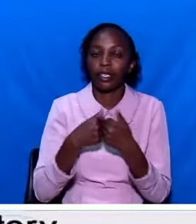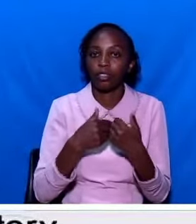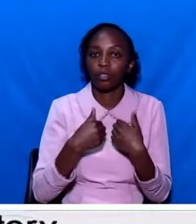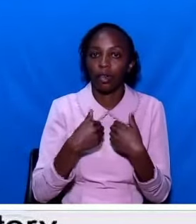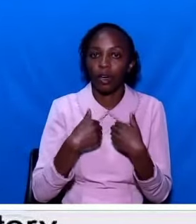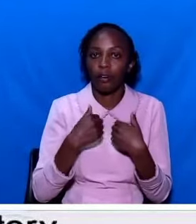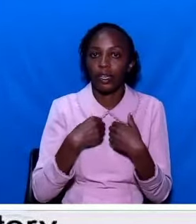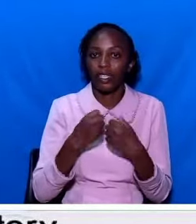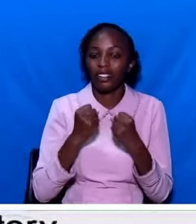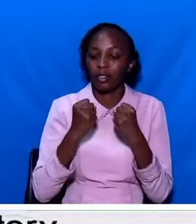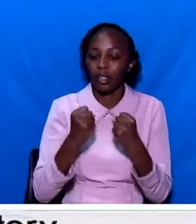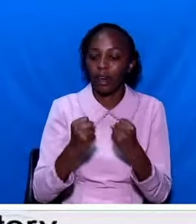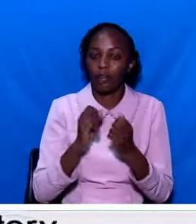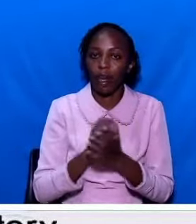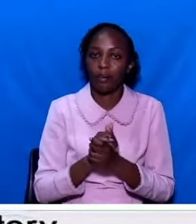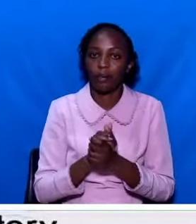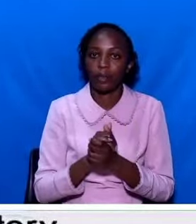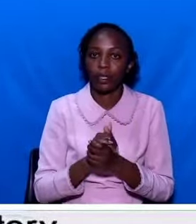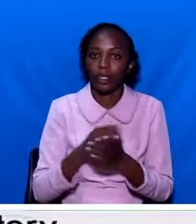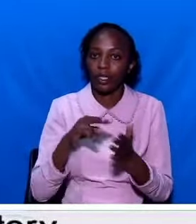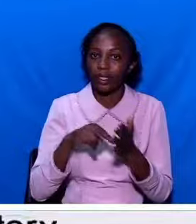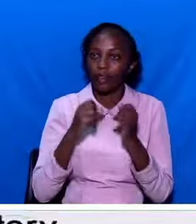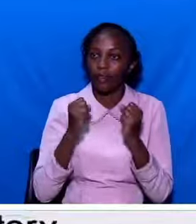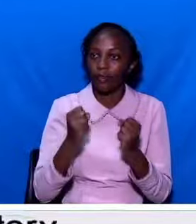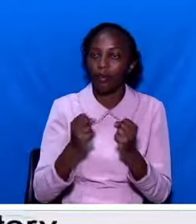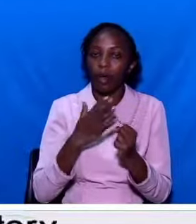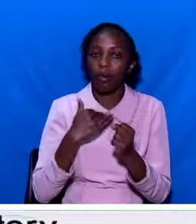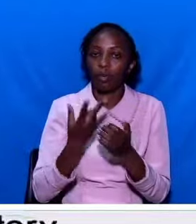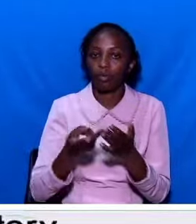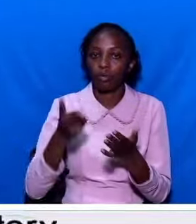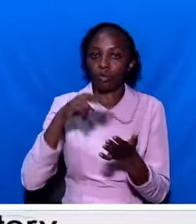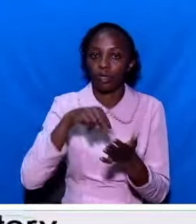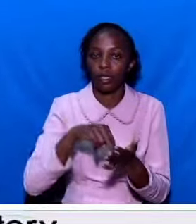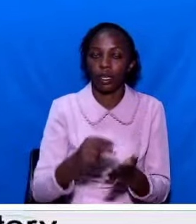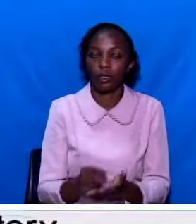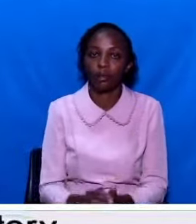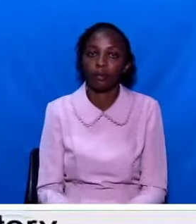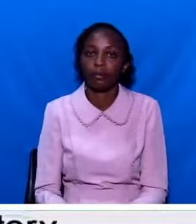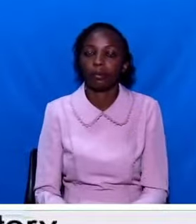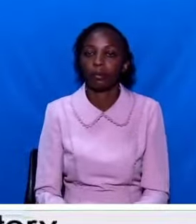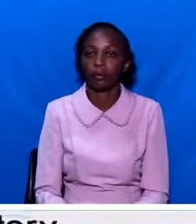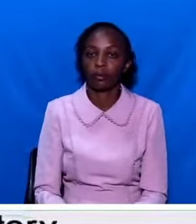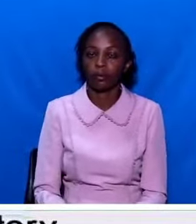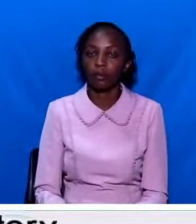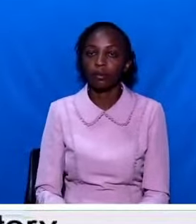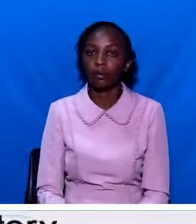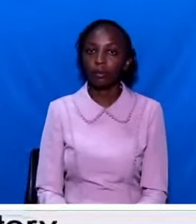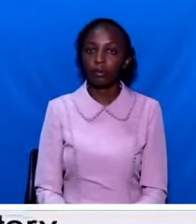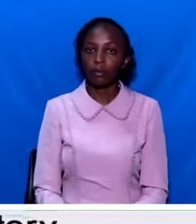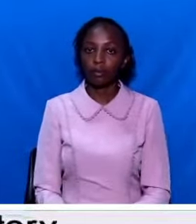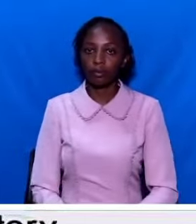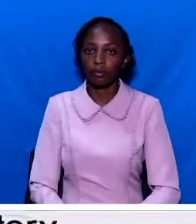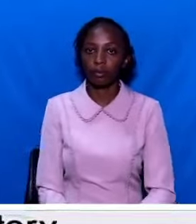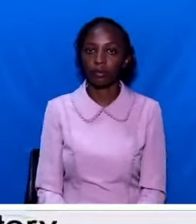firm. Stand firm. I want to request that you rise on our feet. Stand firm.